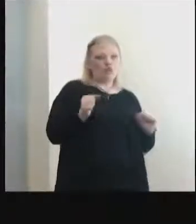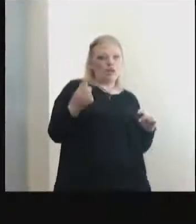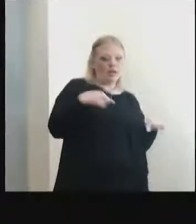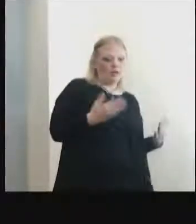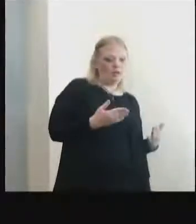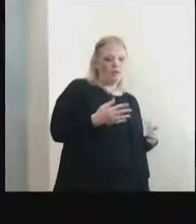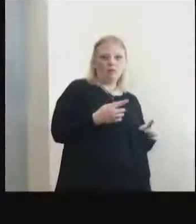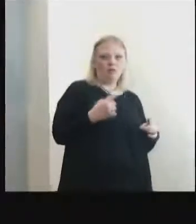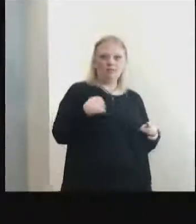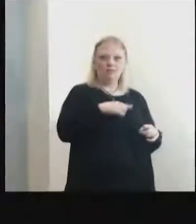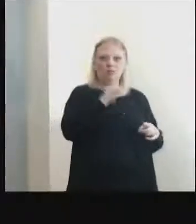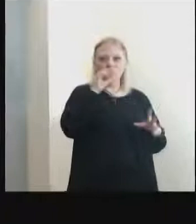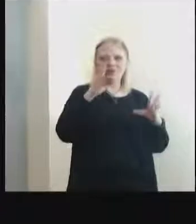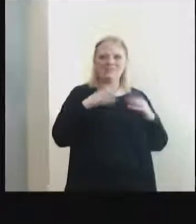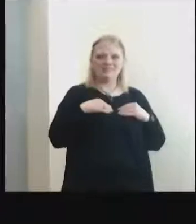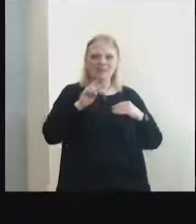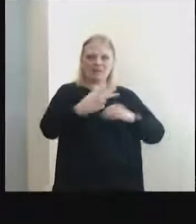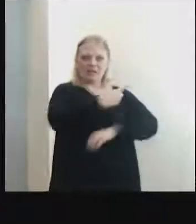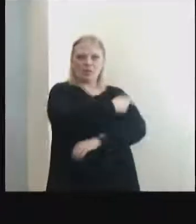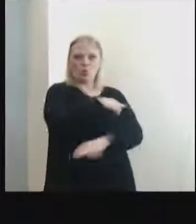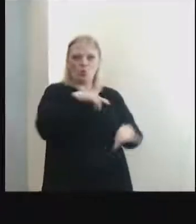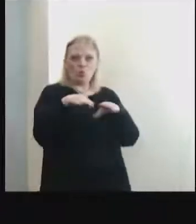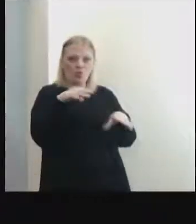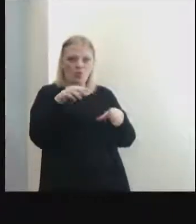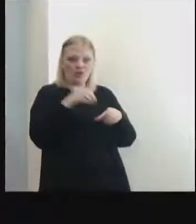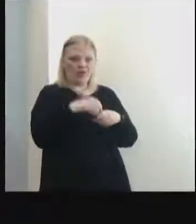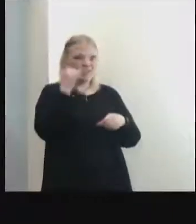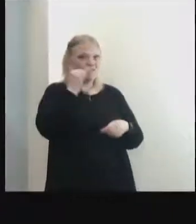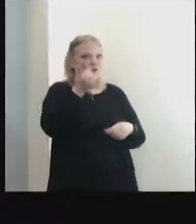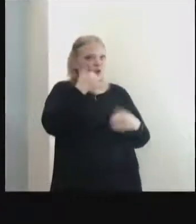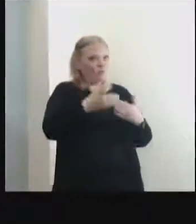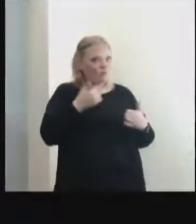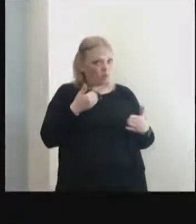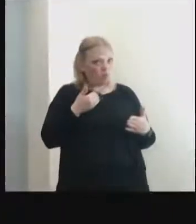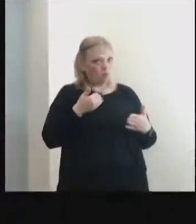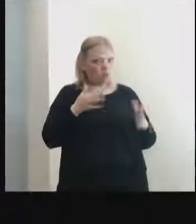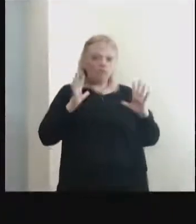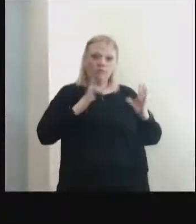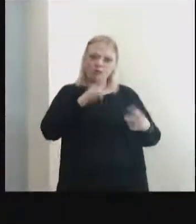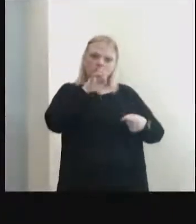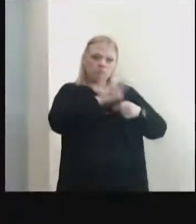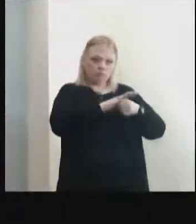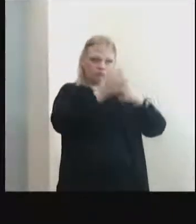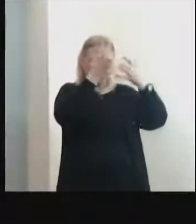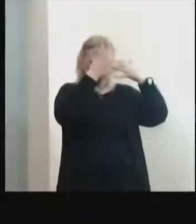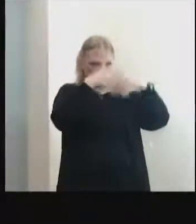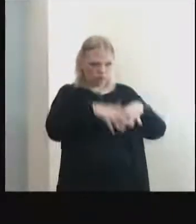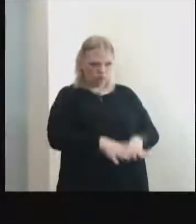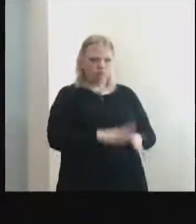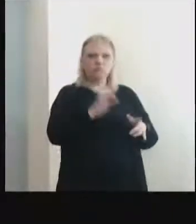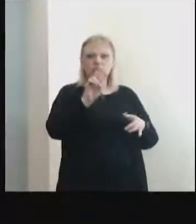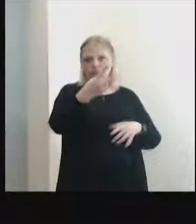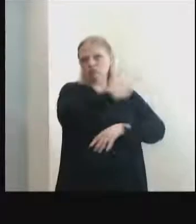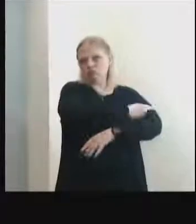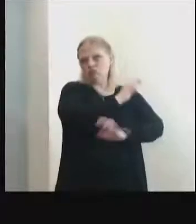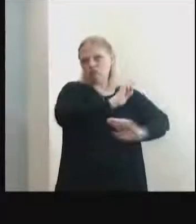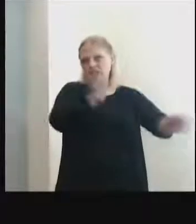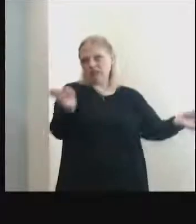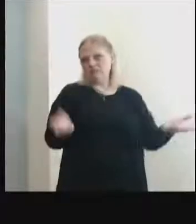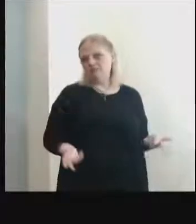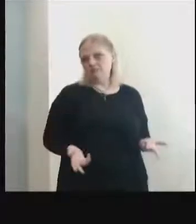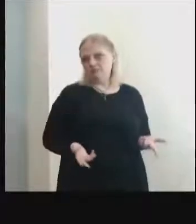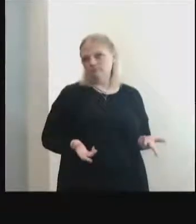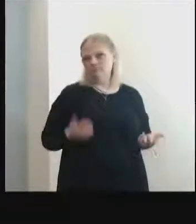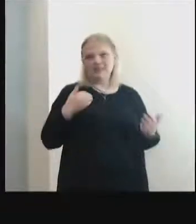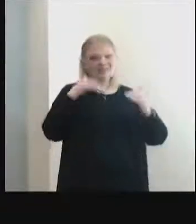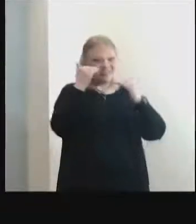just don't do walk-ins in that situation. However, if they called us beforehand, we could confirm everything and then have a second dose ready for them. We